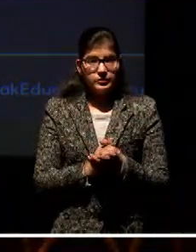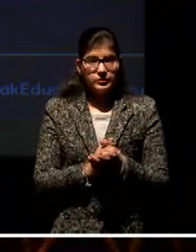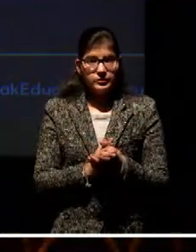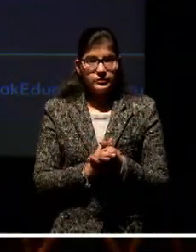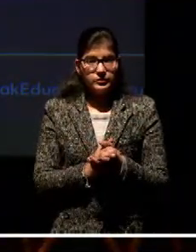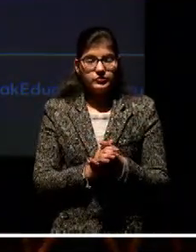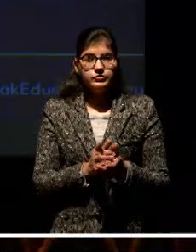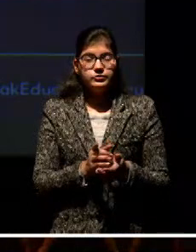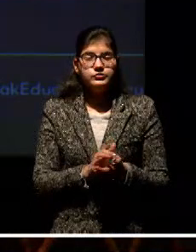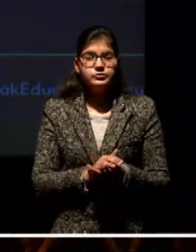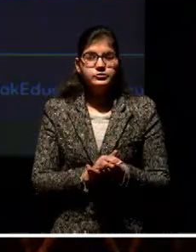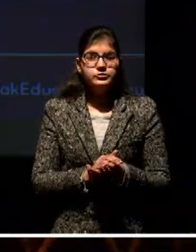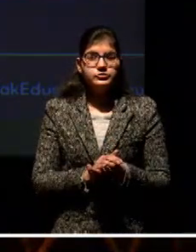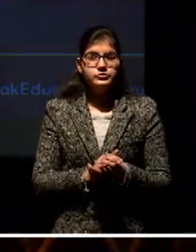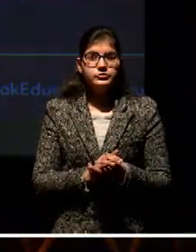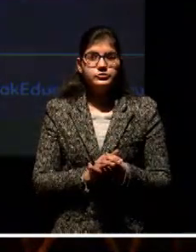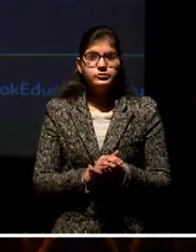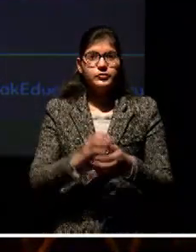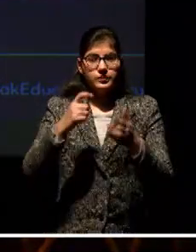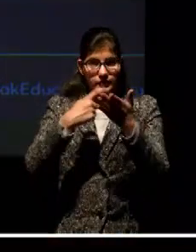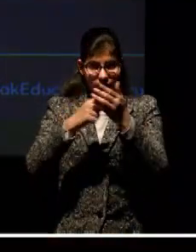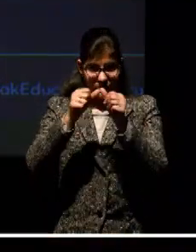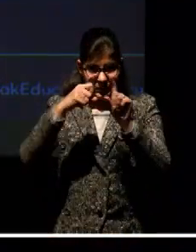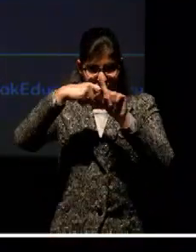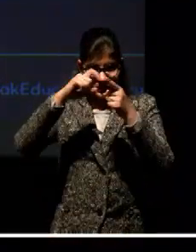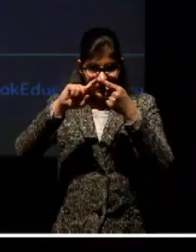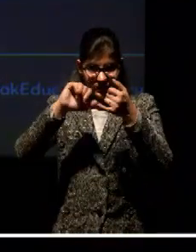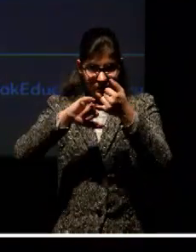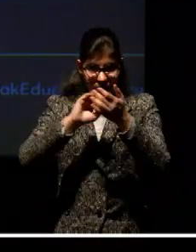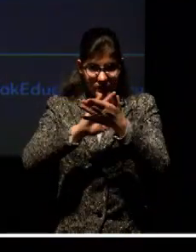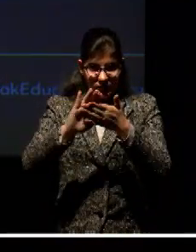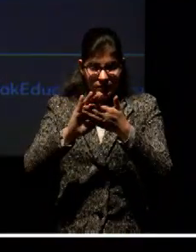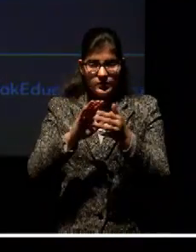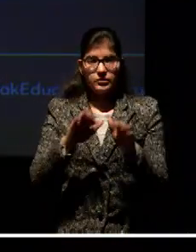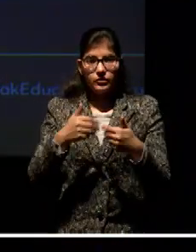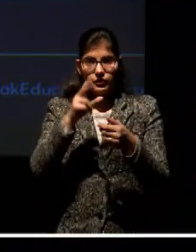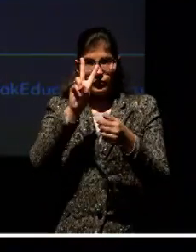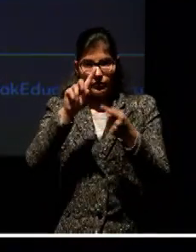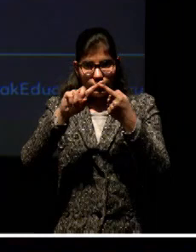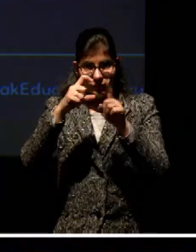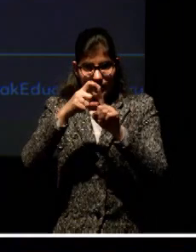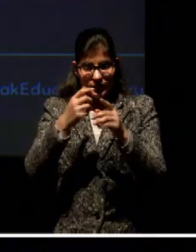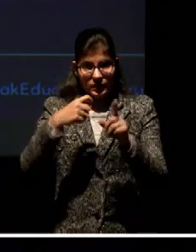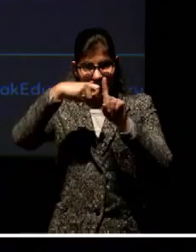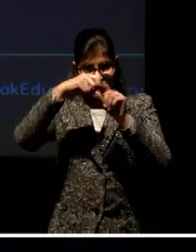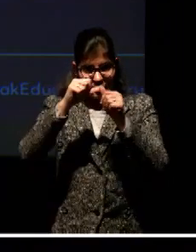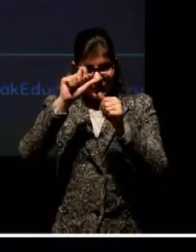know while you were in Mussoorie, Rakesh Vaidji,